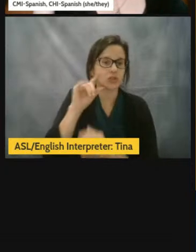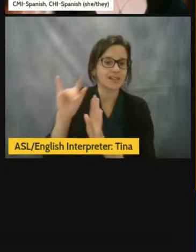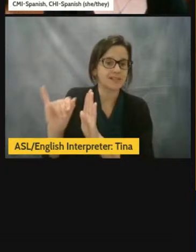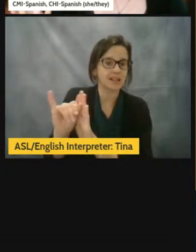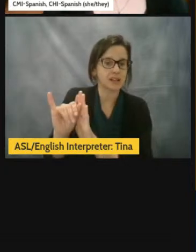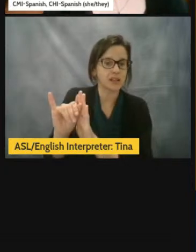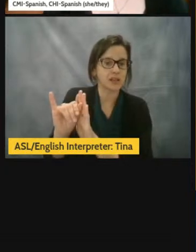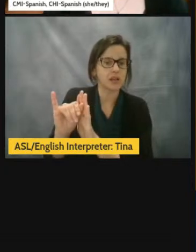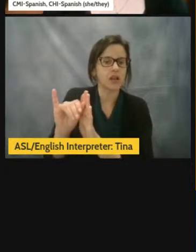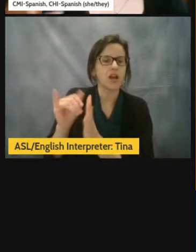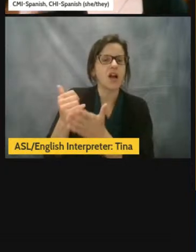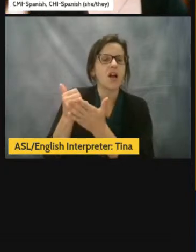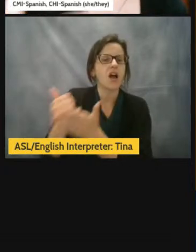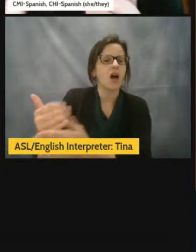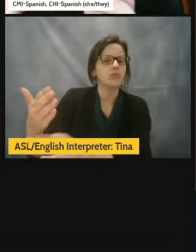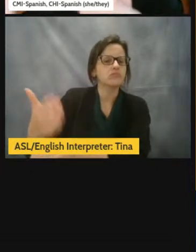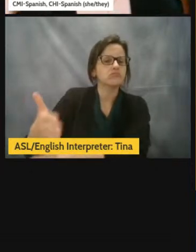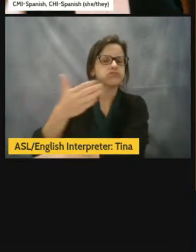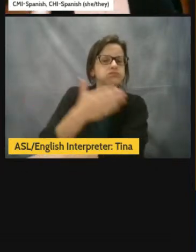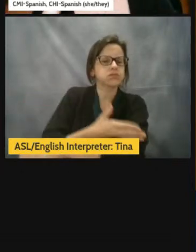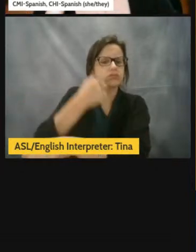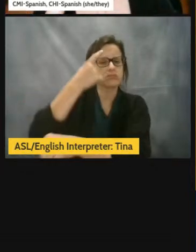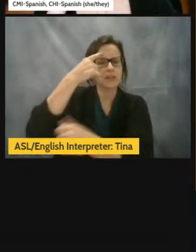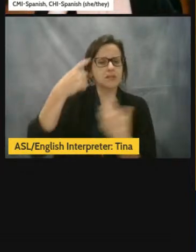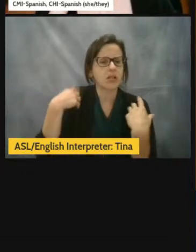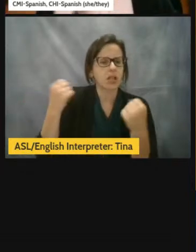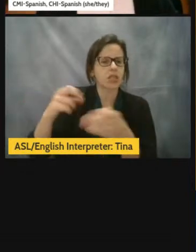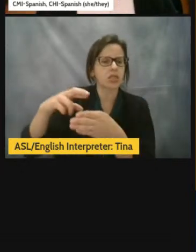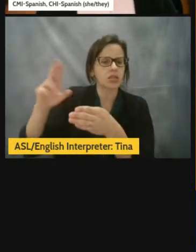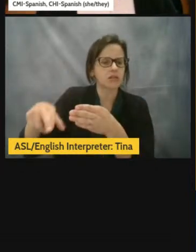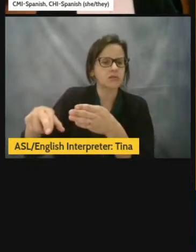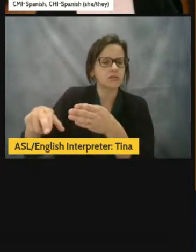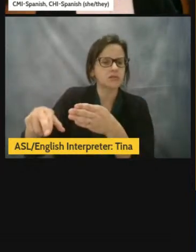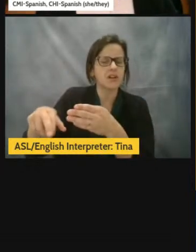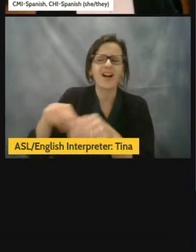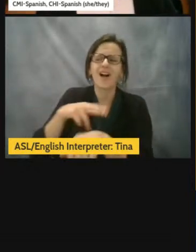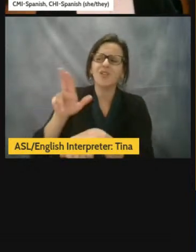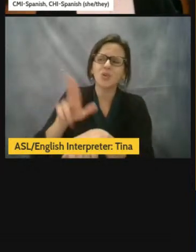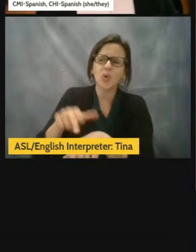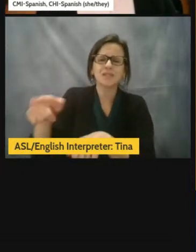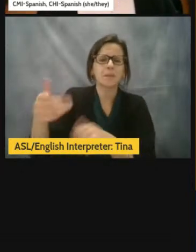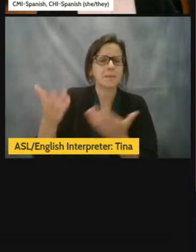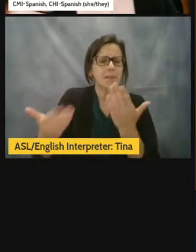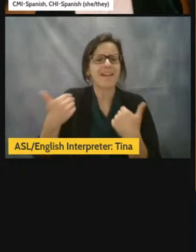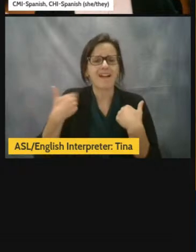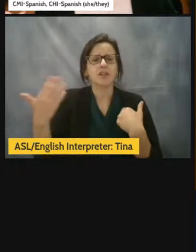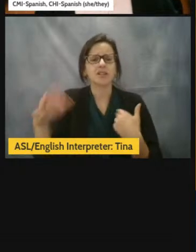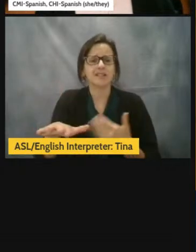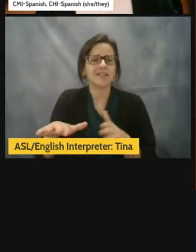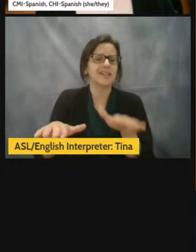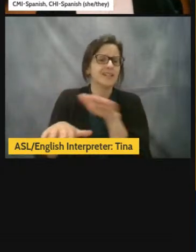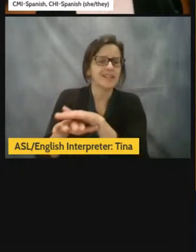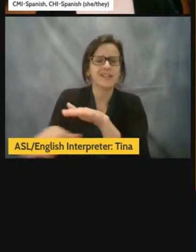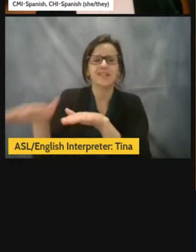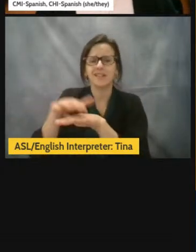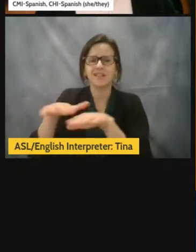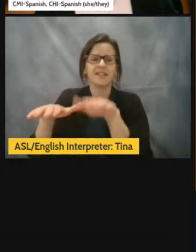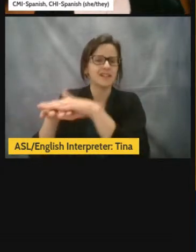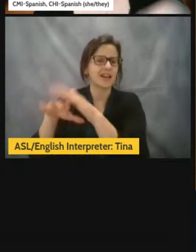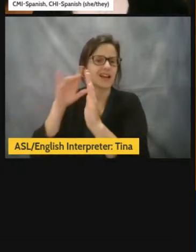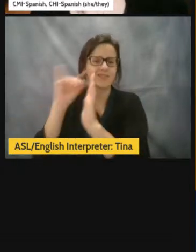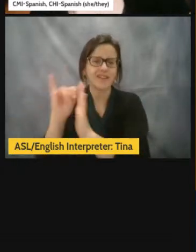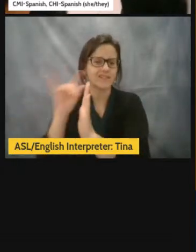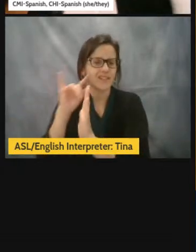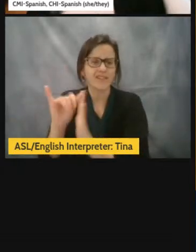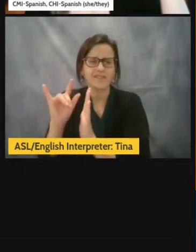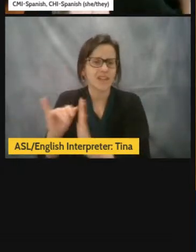can definitely have even more identities layered on top of that. You can be LGBTQ, you can